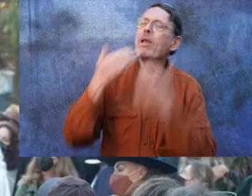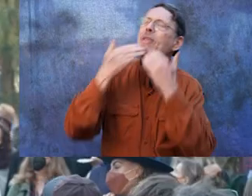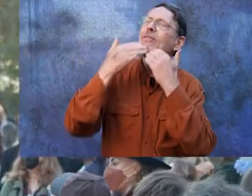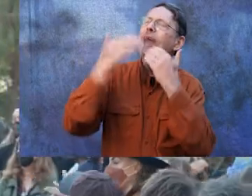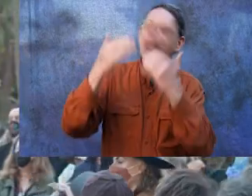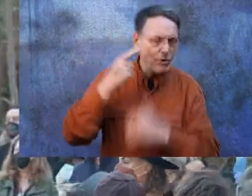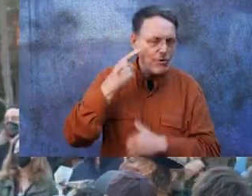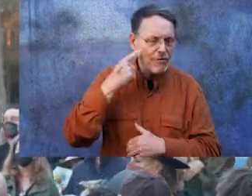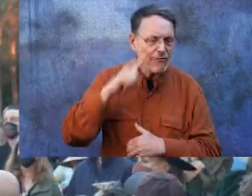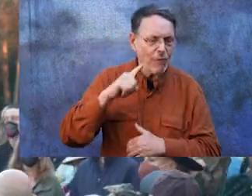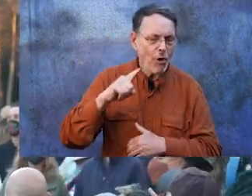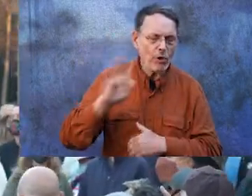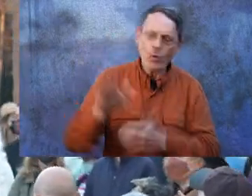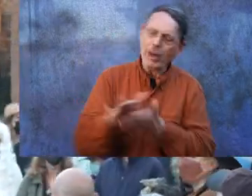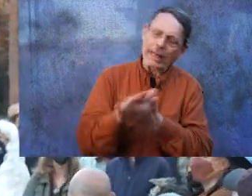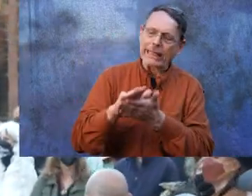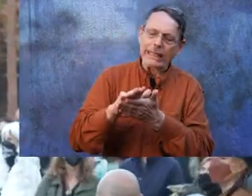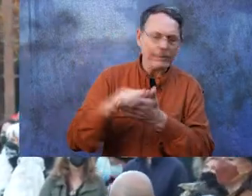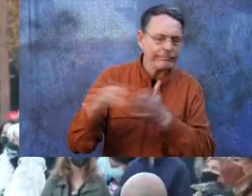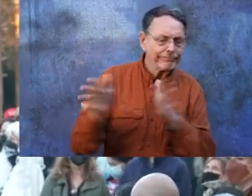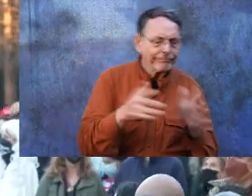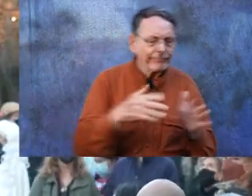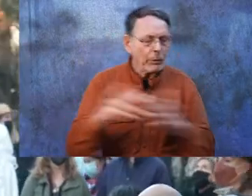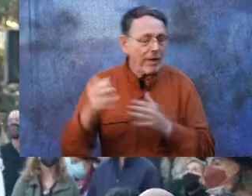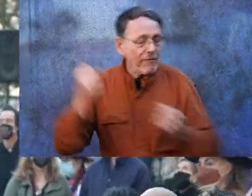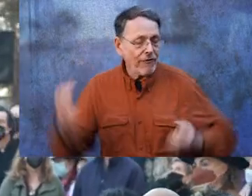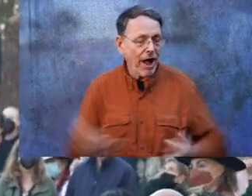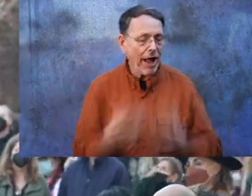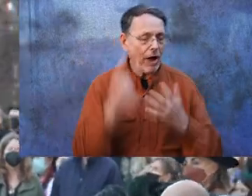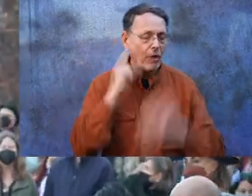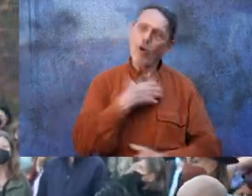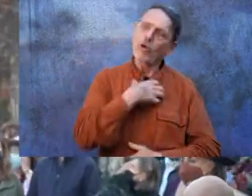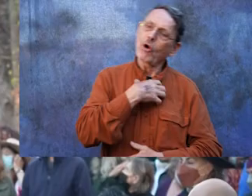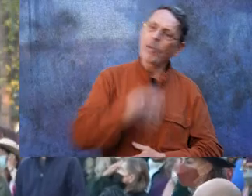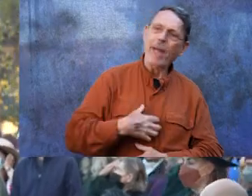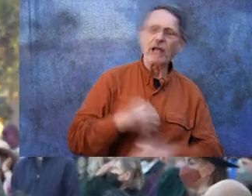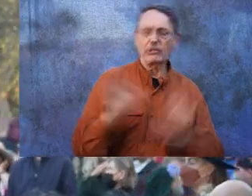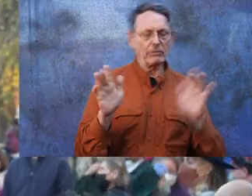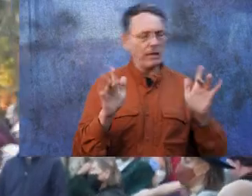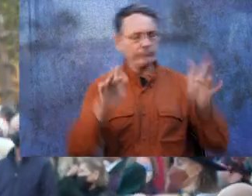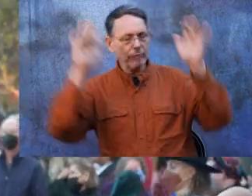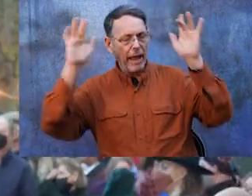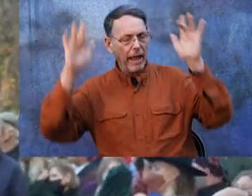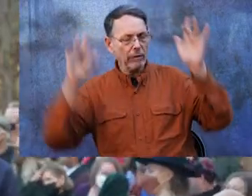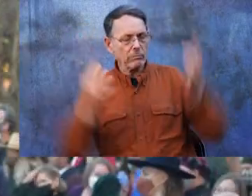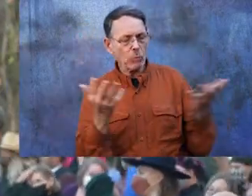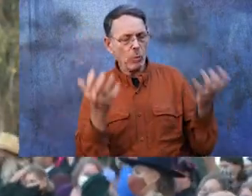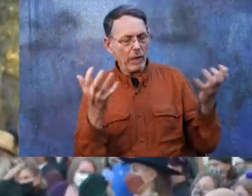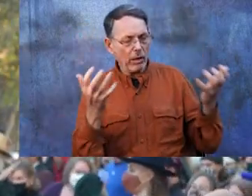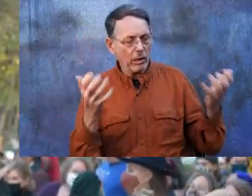Strength. Air, we thank you for the cleansing wind. Fire, for your passion and bright